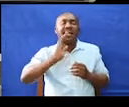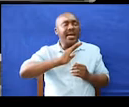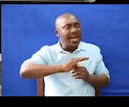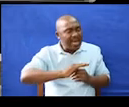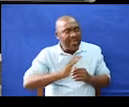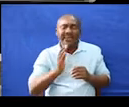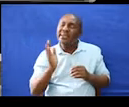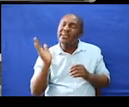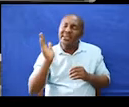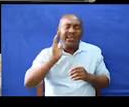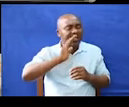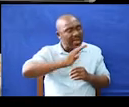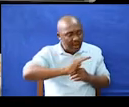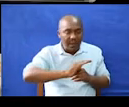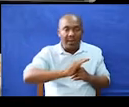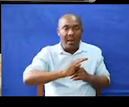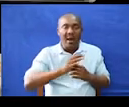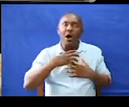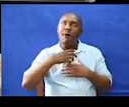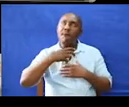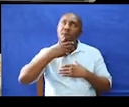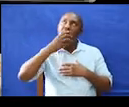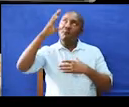of stretching their necks.